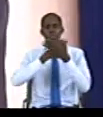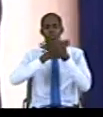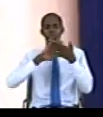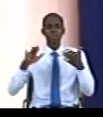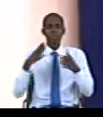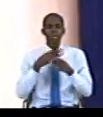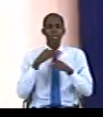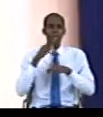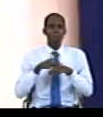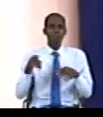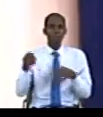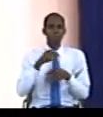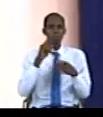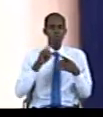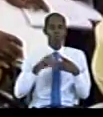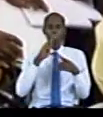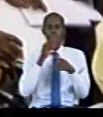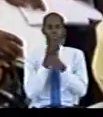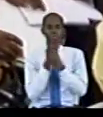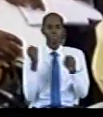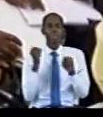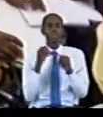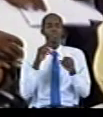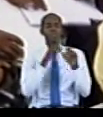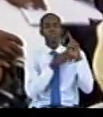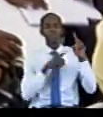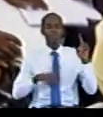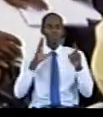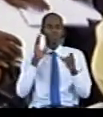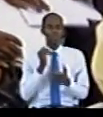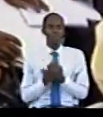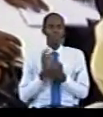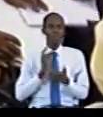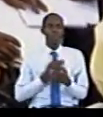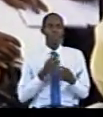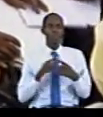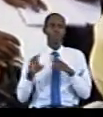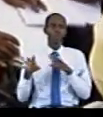even so we're going to do in Jesus' name. And that repentance and remission of sin